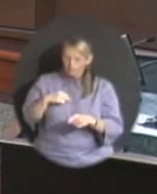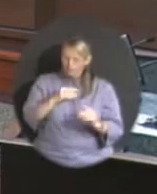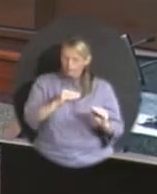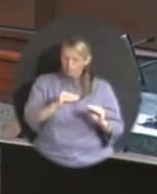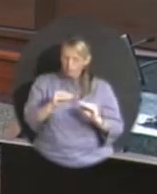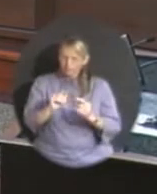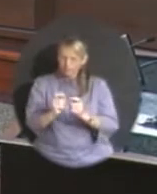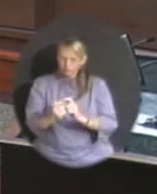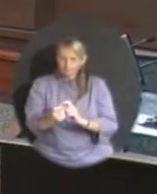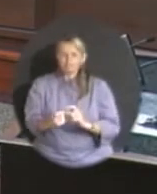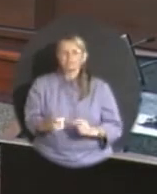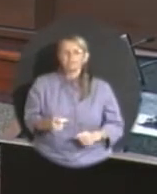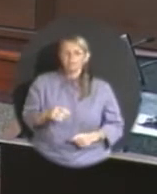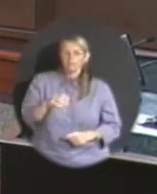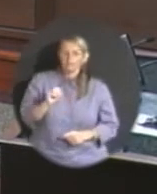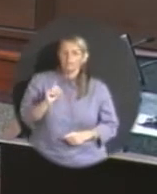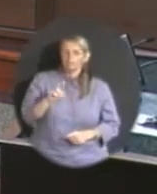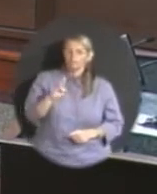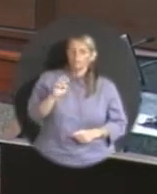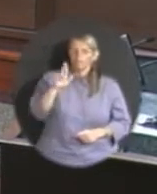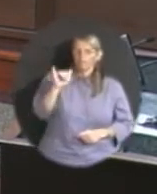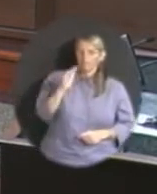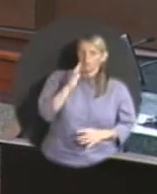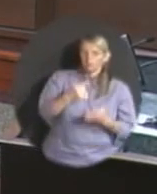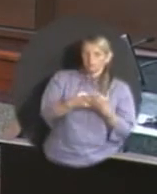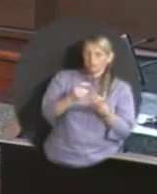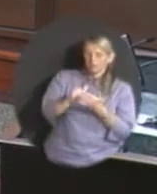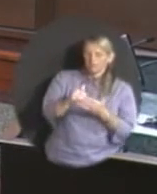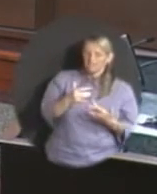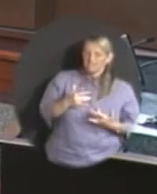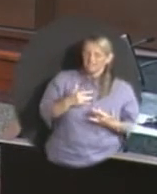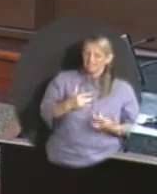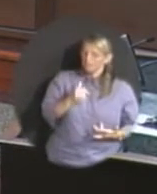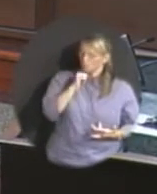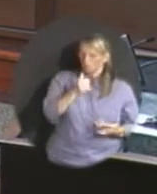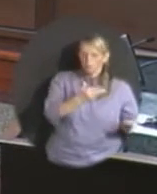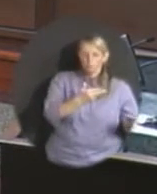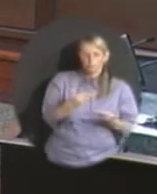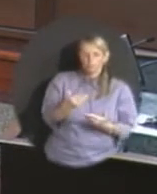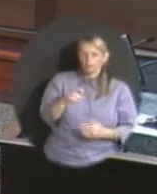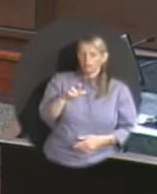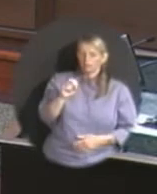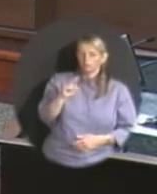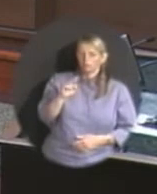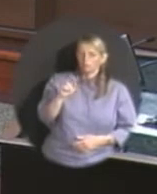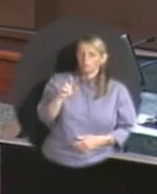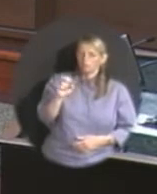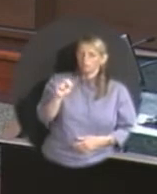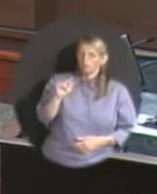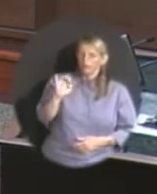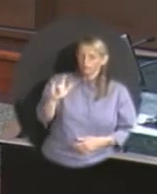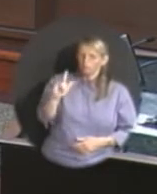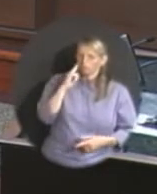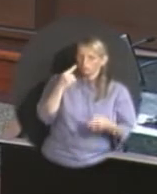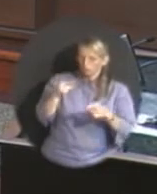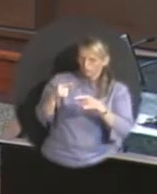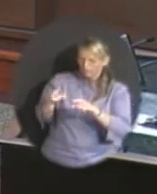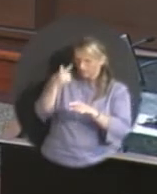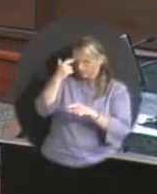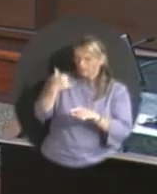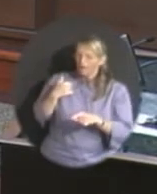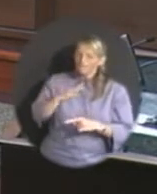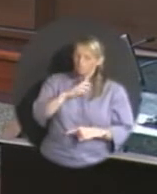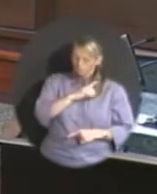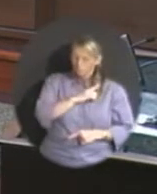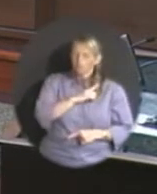don't typically bring rental agreements to the Board of Education because we have a board policy that allows for the rental of our facilities by our public, which is a very